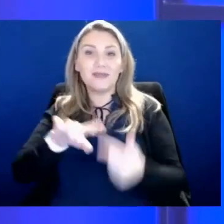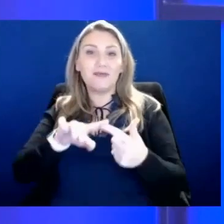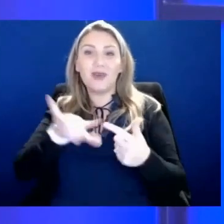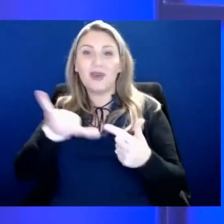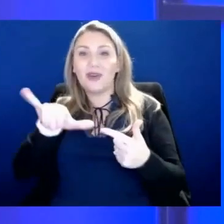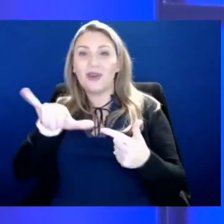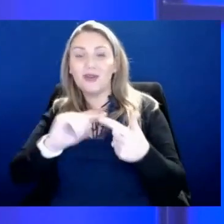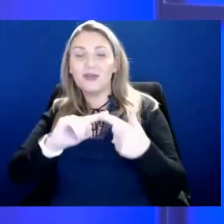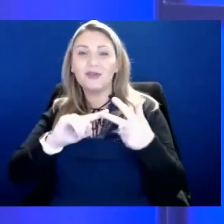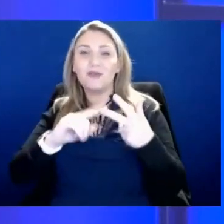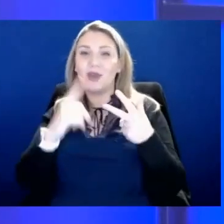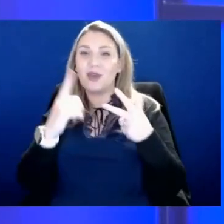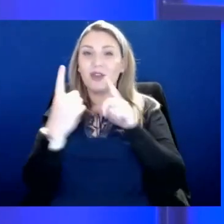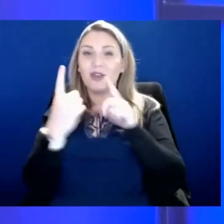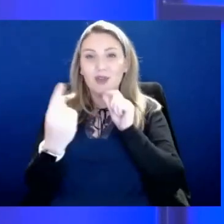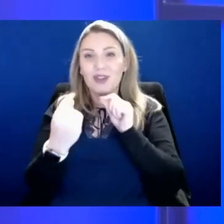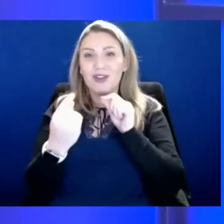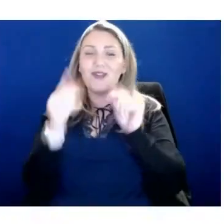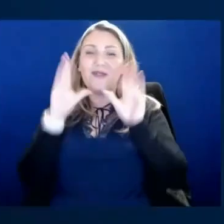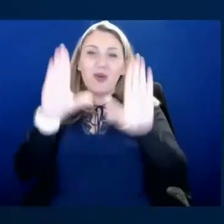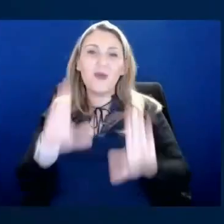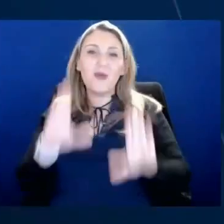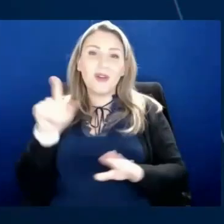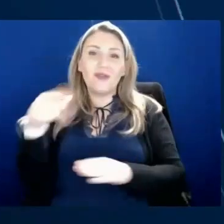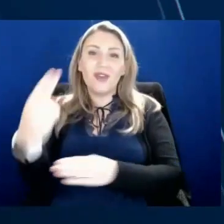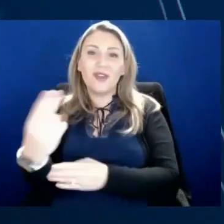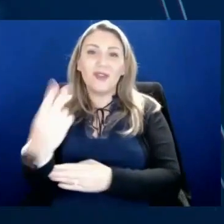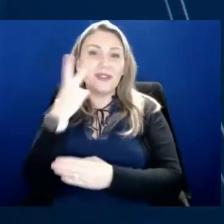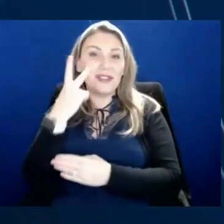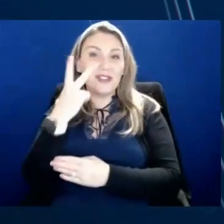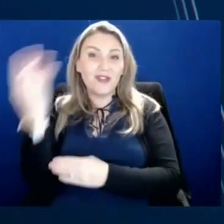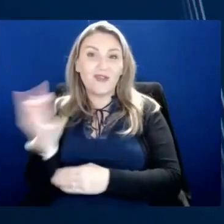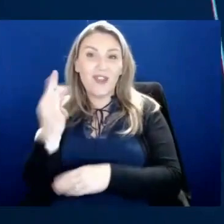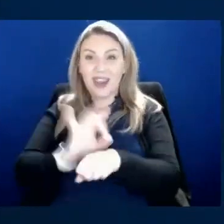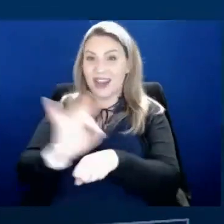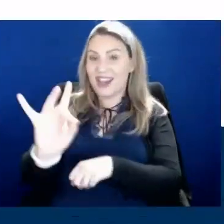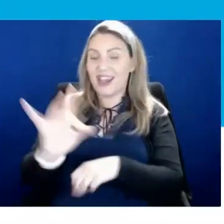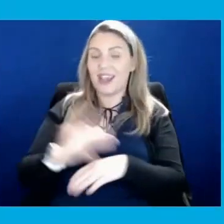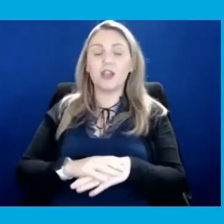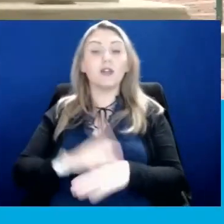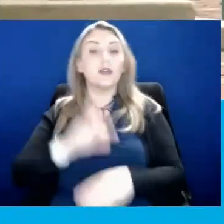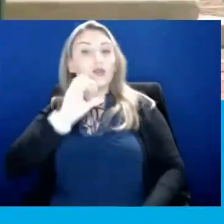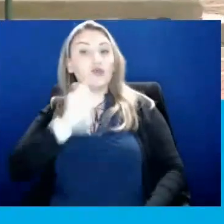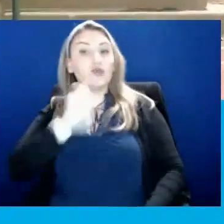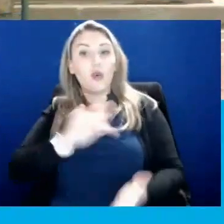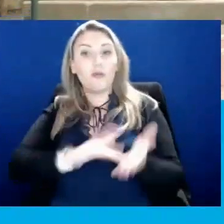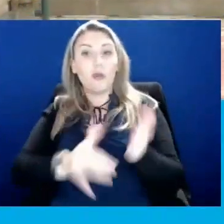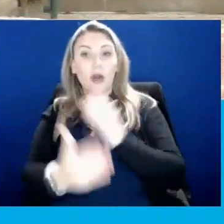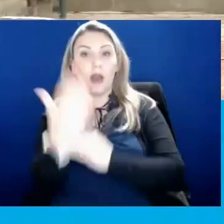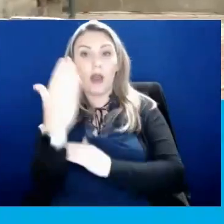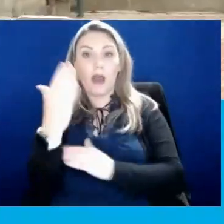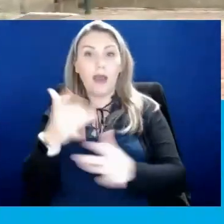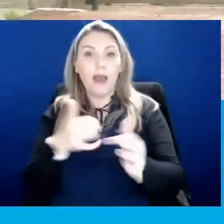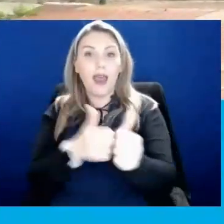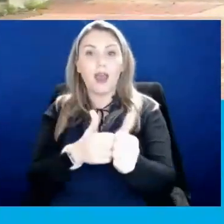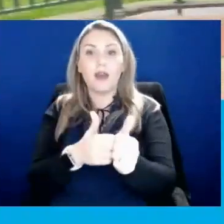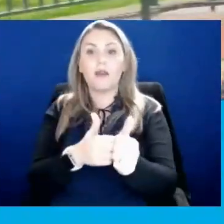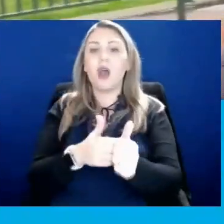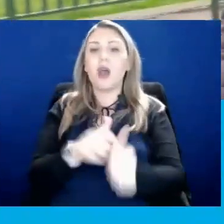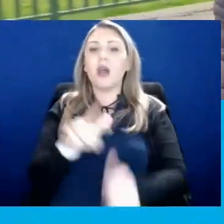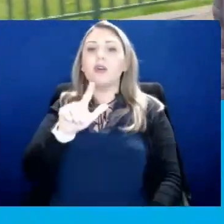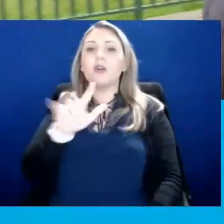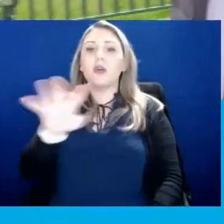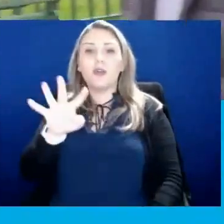great Thursday. We'll see you back here Friday at 8. Coming up tomorrow on the Morning Medical Update, a 24-year-old pregnant mom with